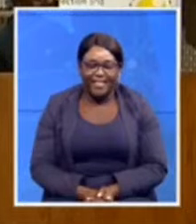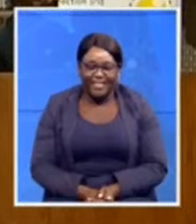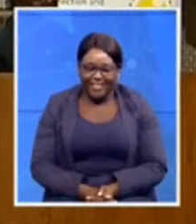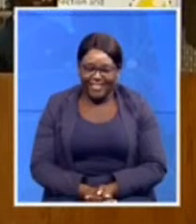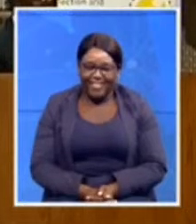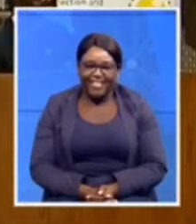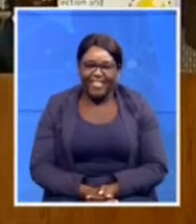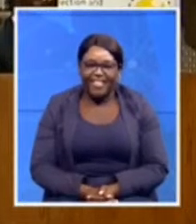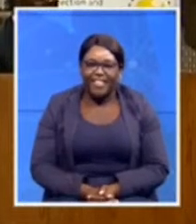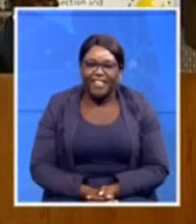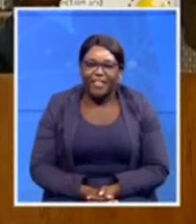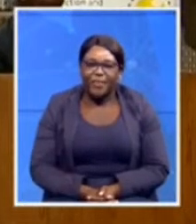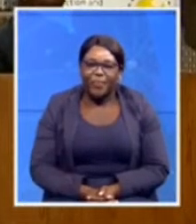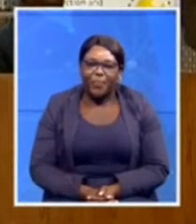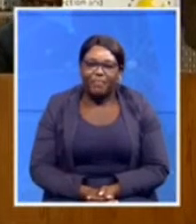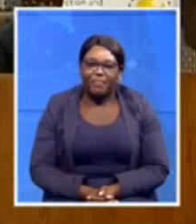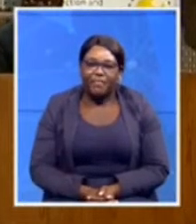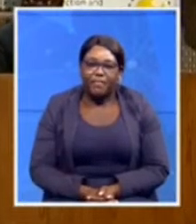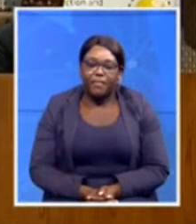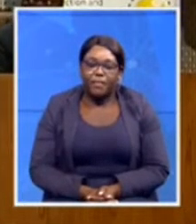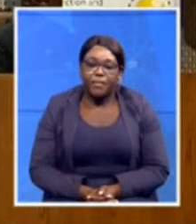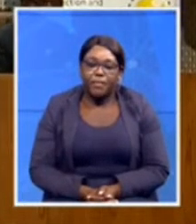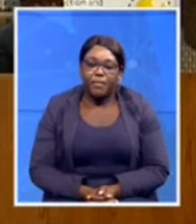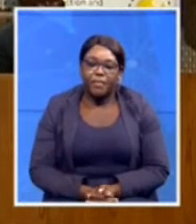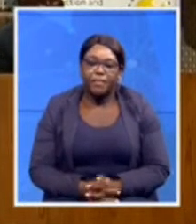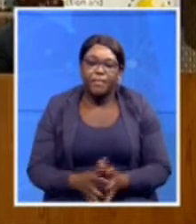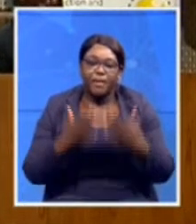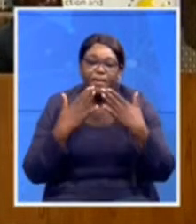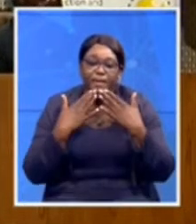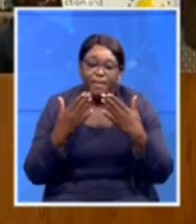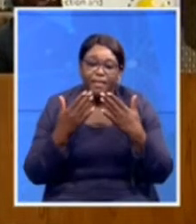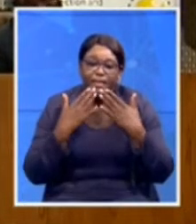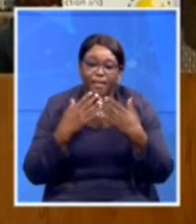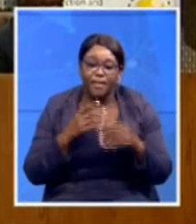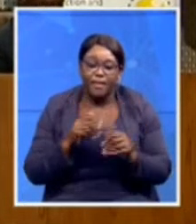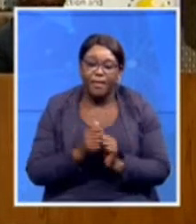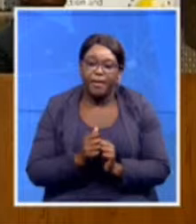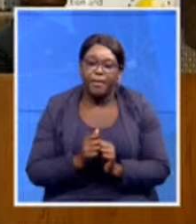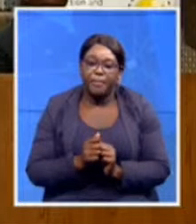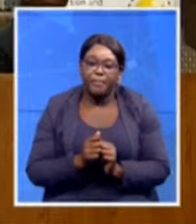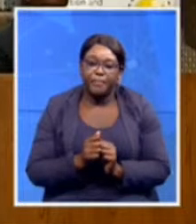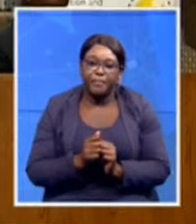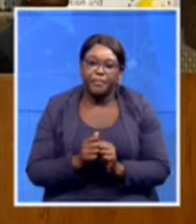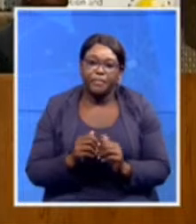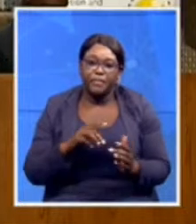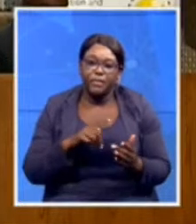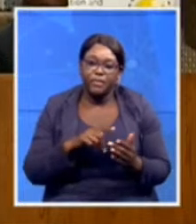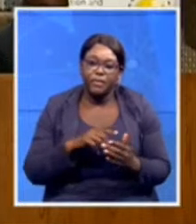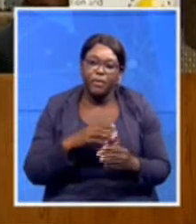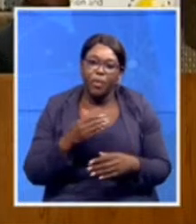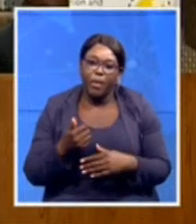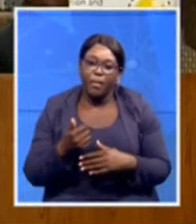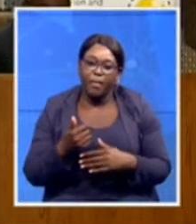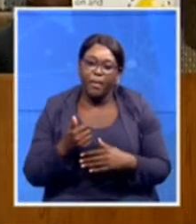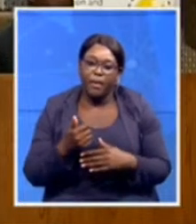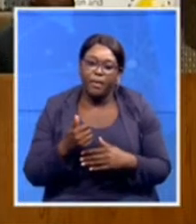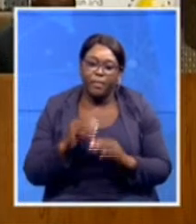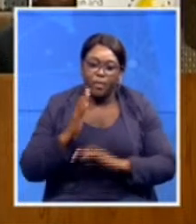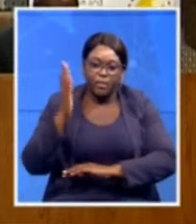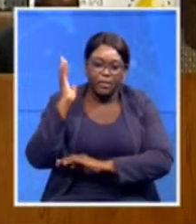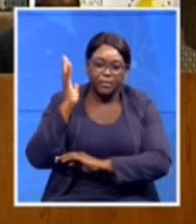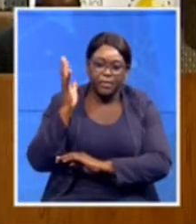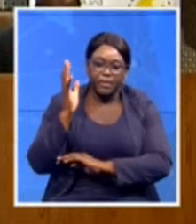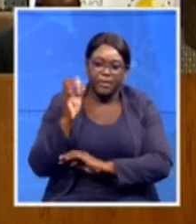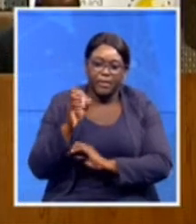Thank you, Pandeli. I think on our part, even beyond this media briefing, we will create opportunities for members of the public